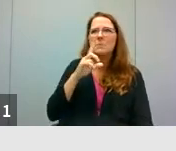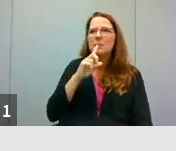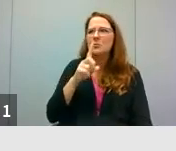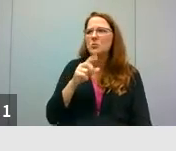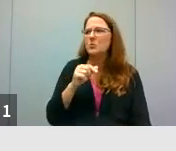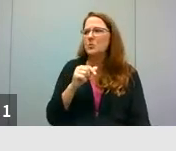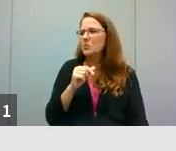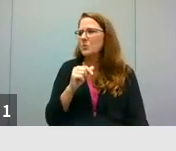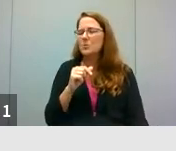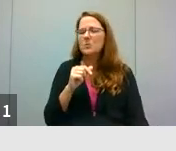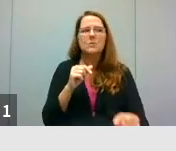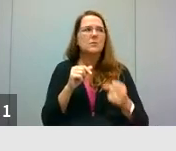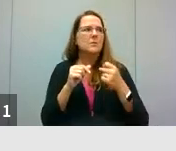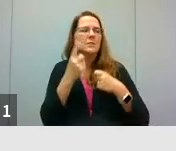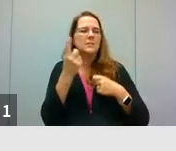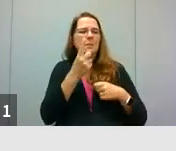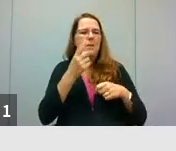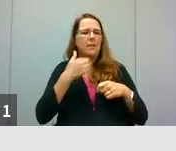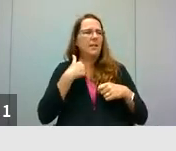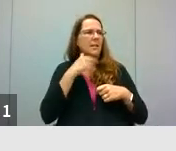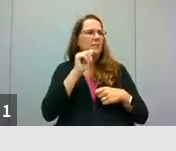Yeah, this is video or audio.